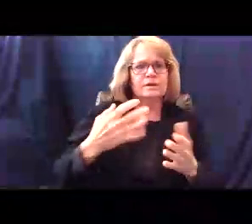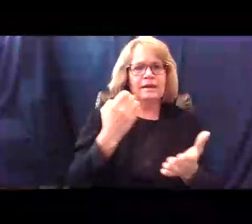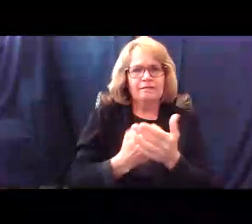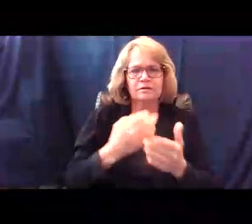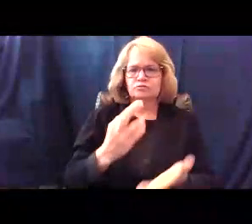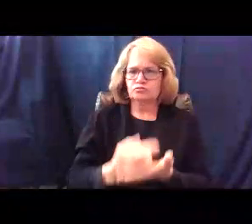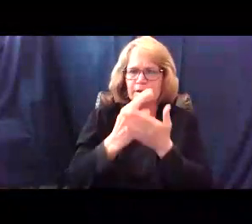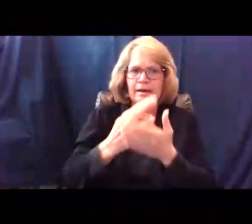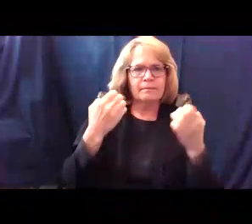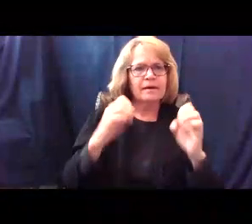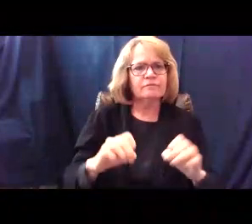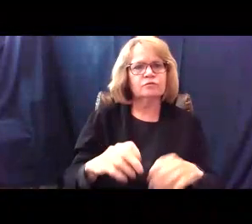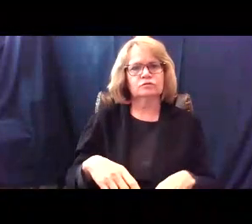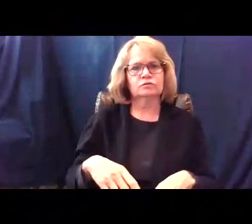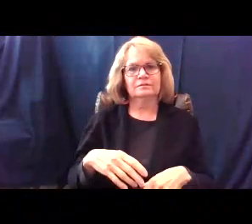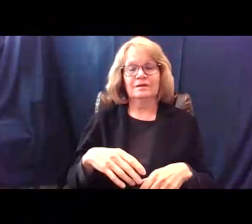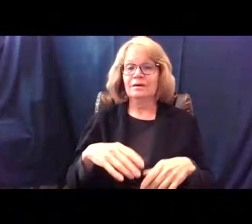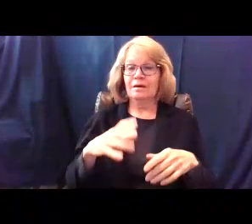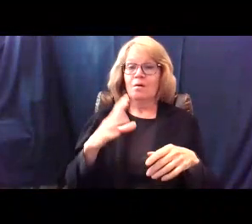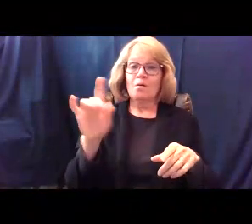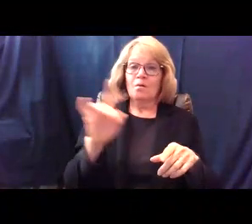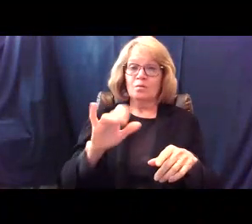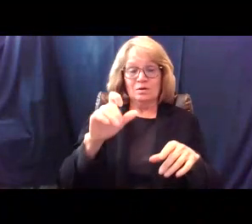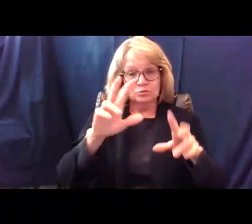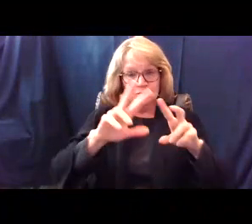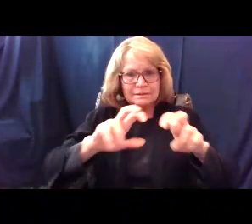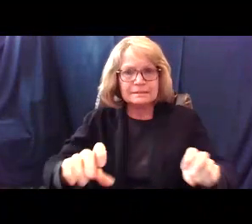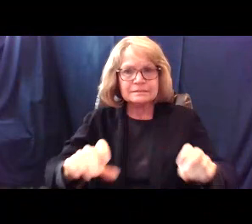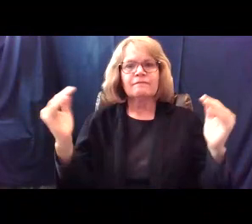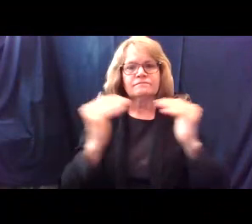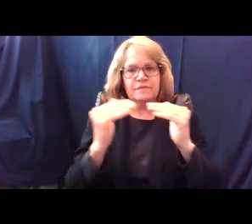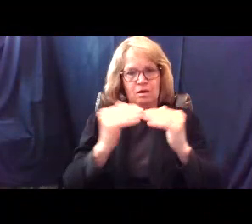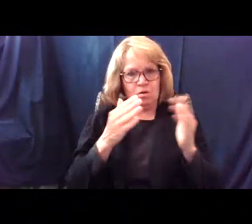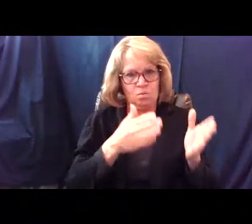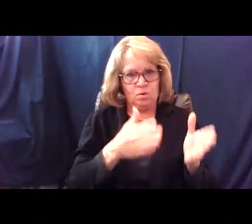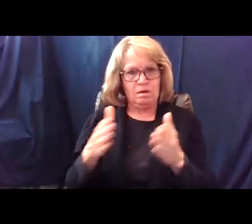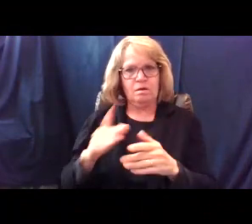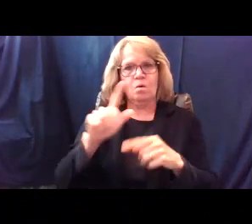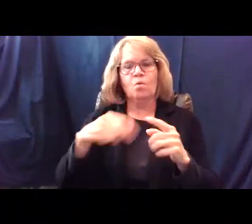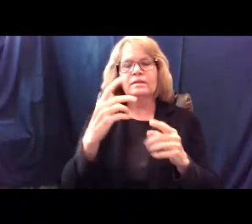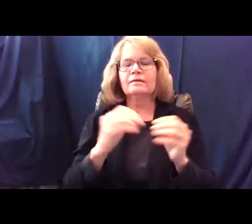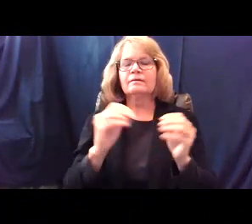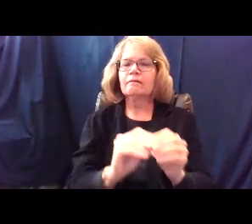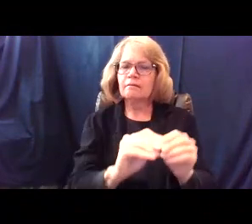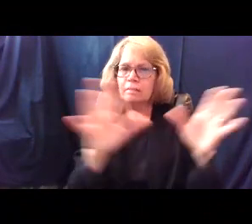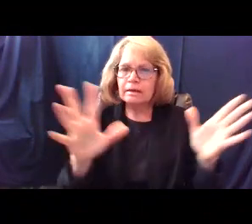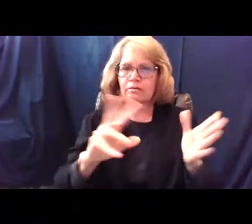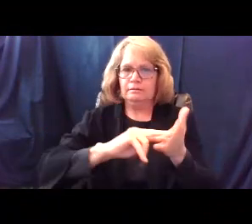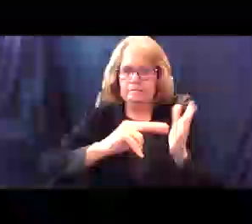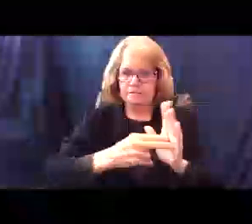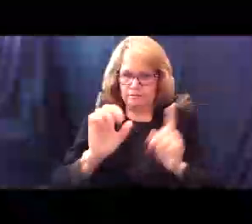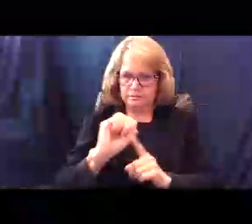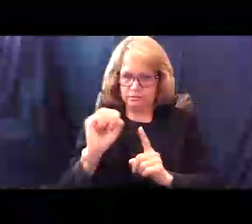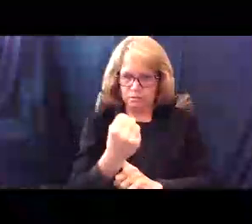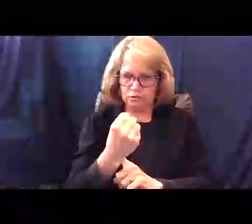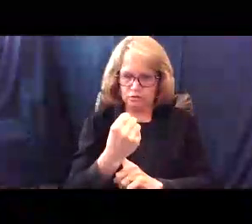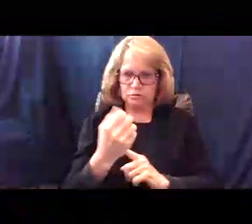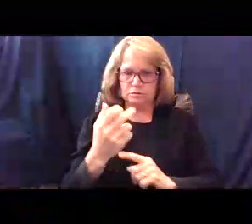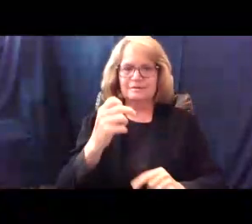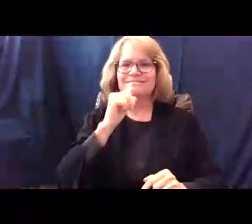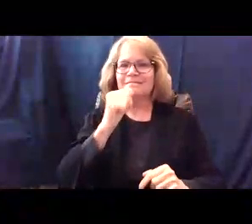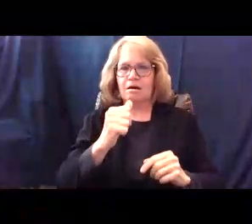these assessments, they want to do them in a fair way and only in clearly defined situations, so as not to introduce potential